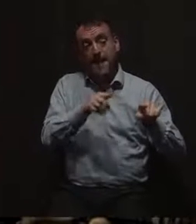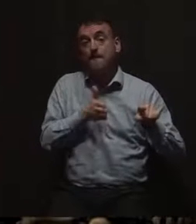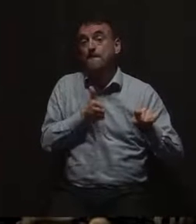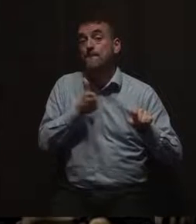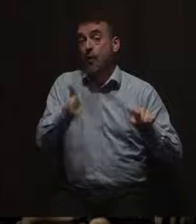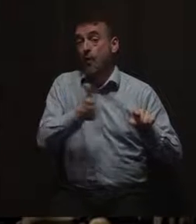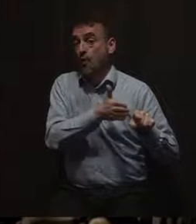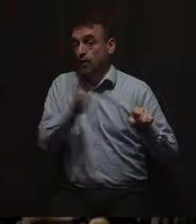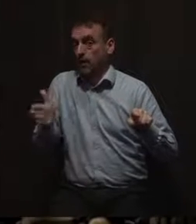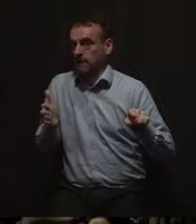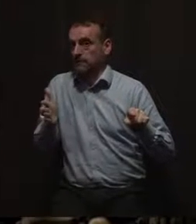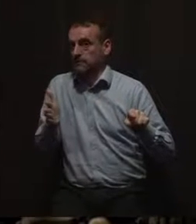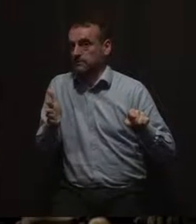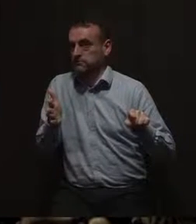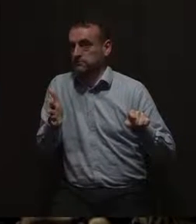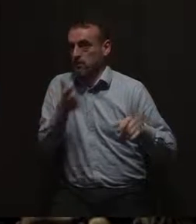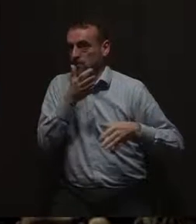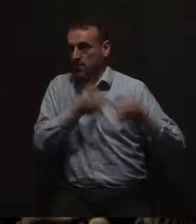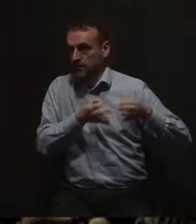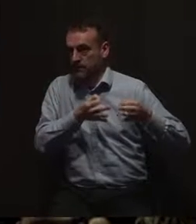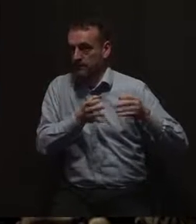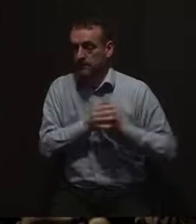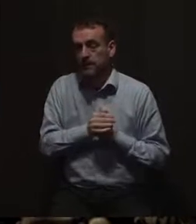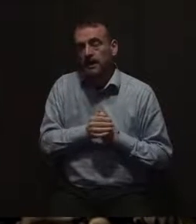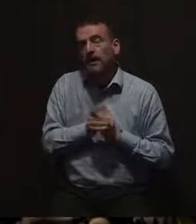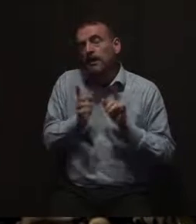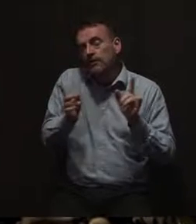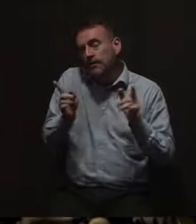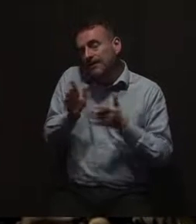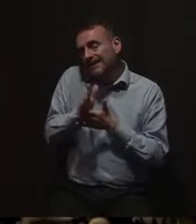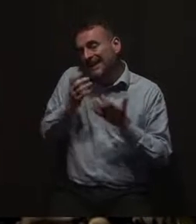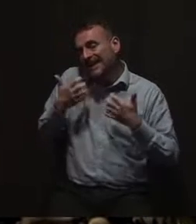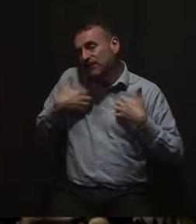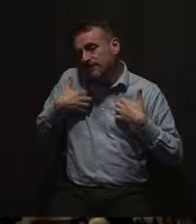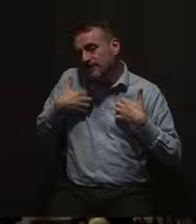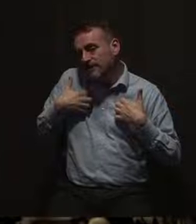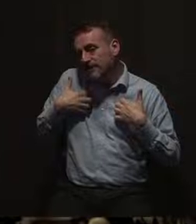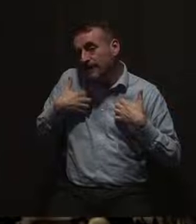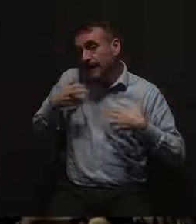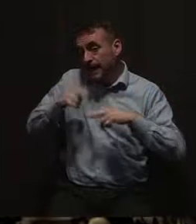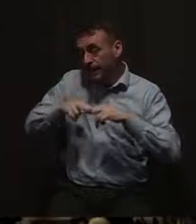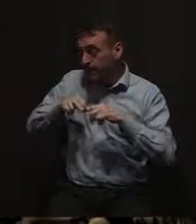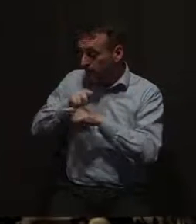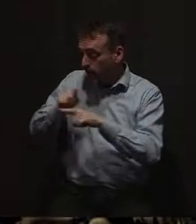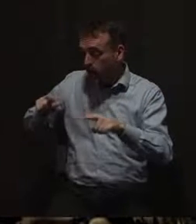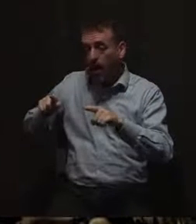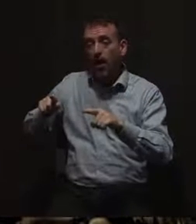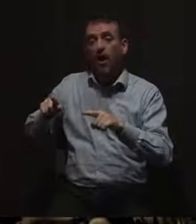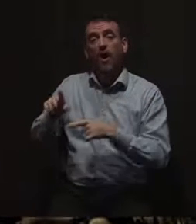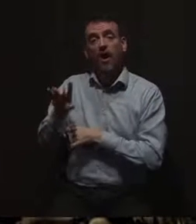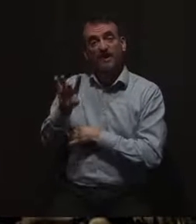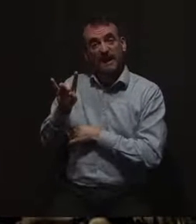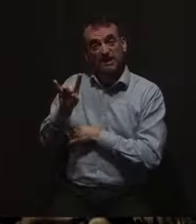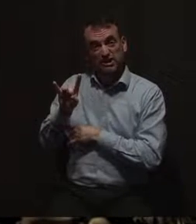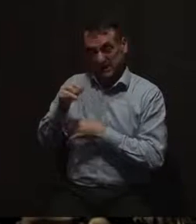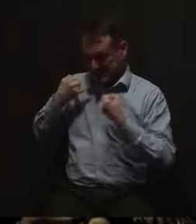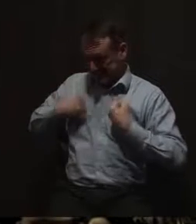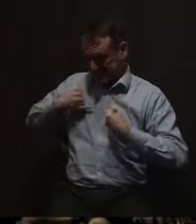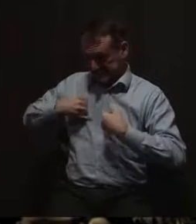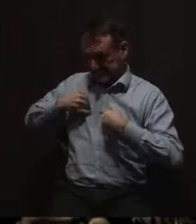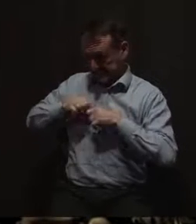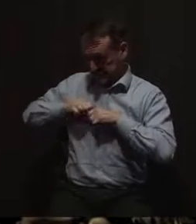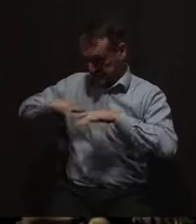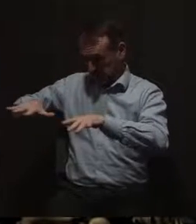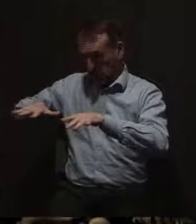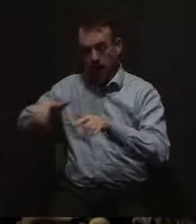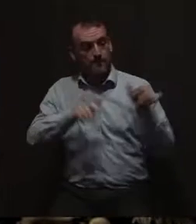murky. If the threat of infectious disease makes us more fearful, and it does, as research suggests, and if